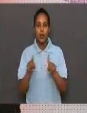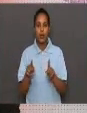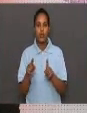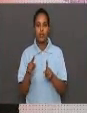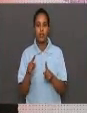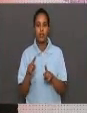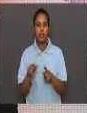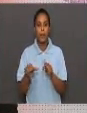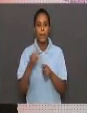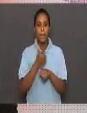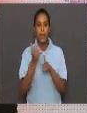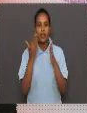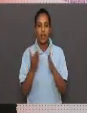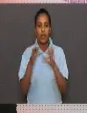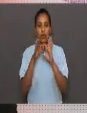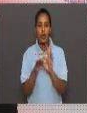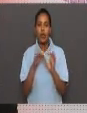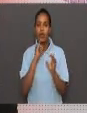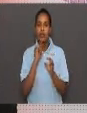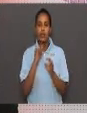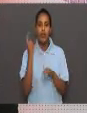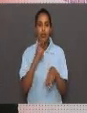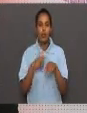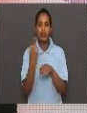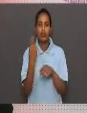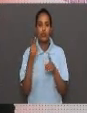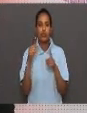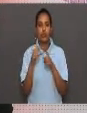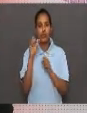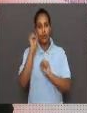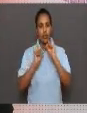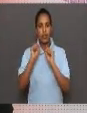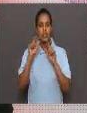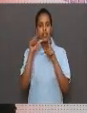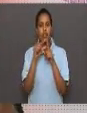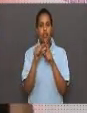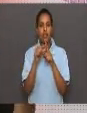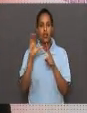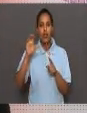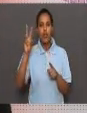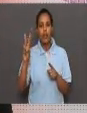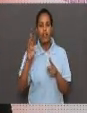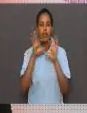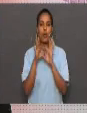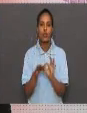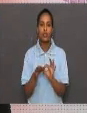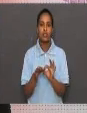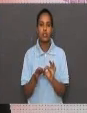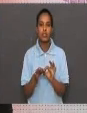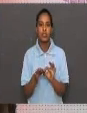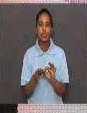While the term metallic bond is often used to contrast the term covalent